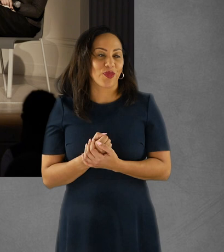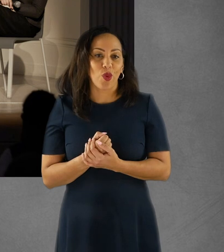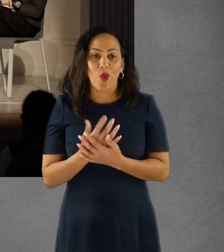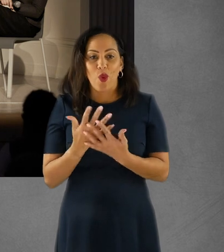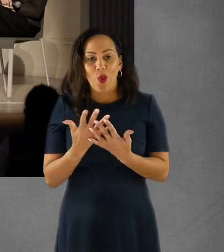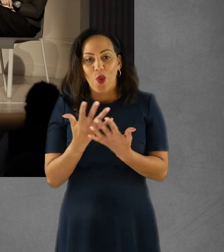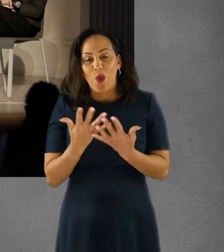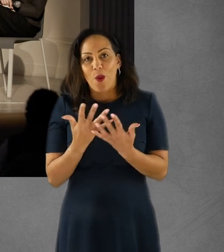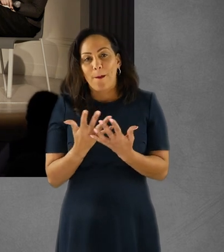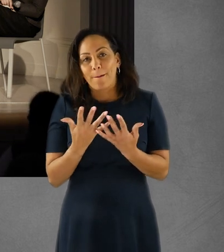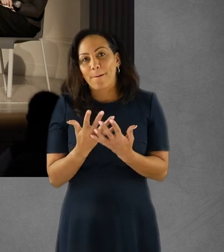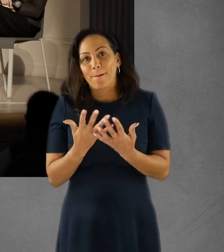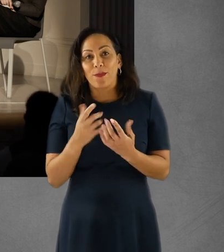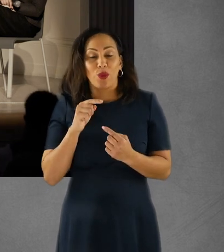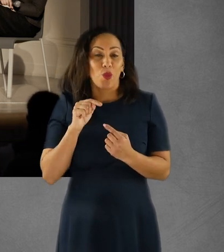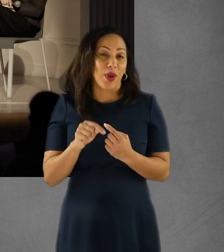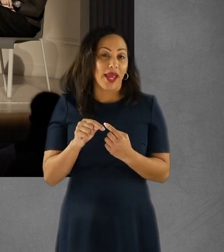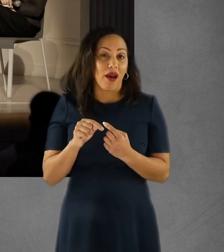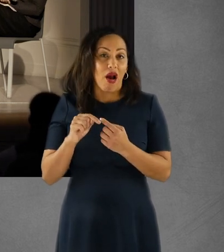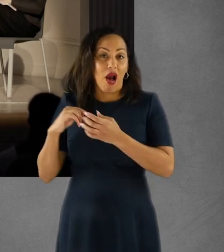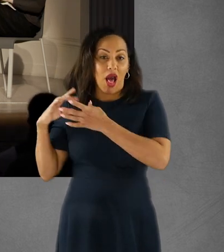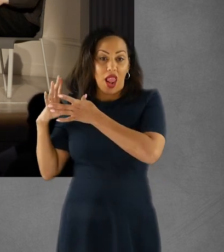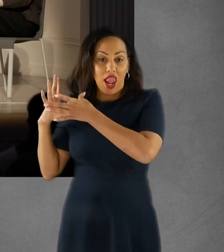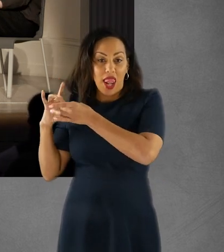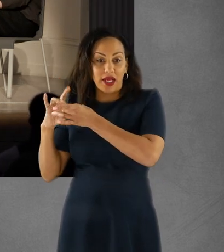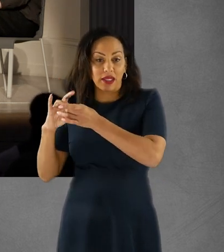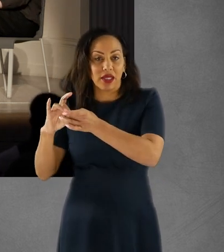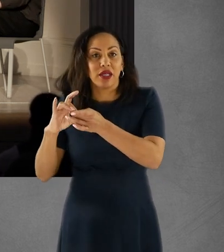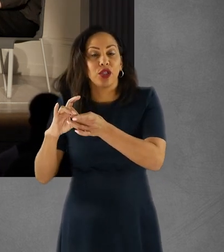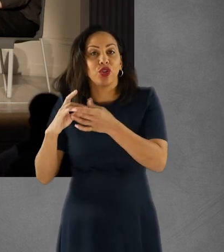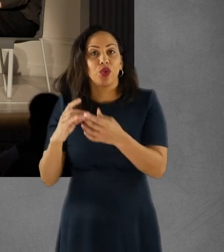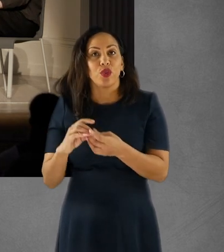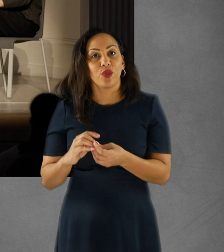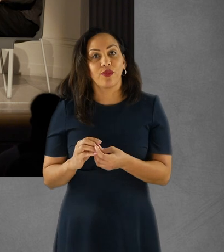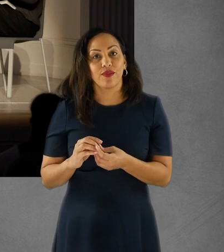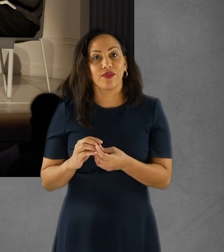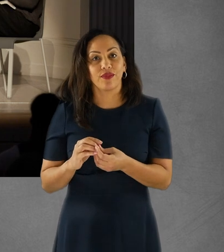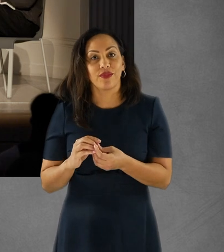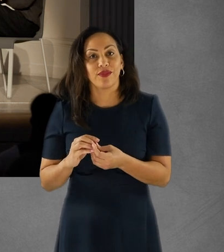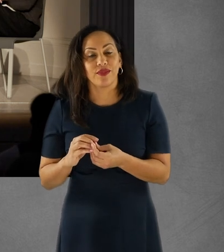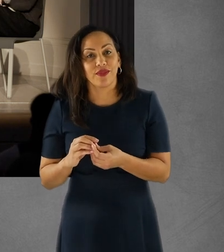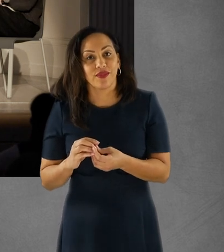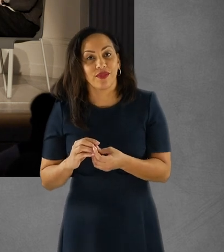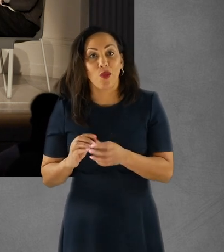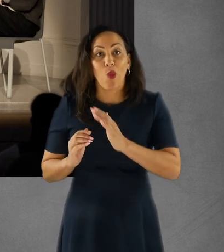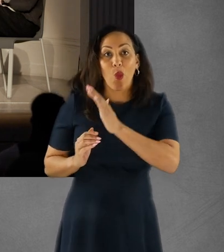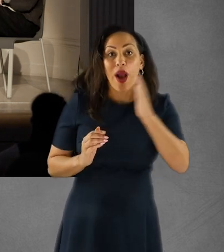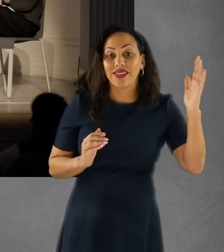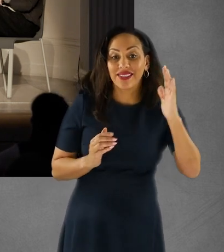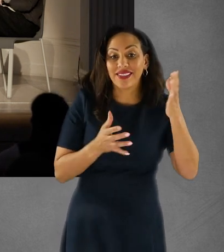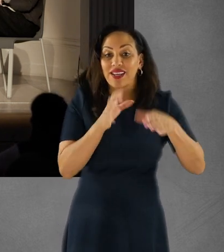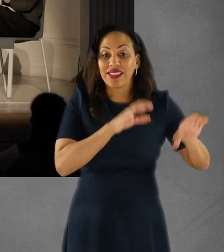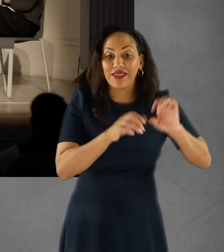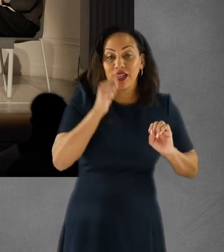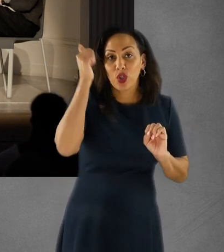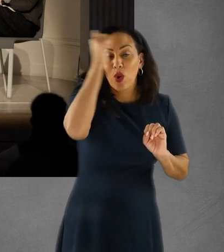Western scientific knowledge forms that are sanctioned in very specific ways, and myriad other ways of sensing, knowing,